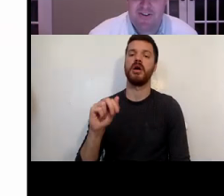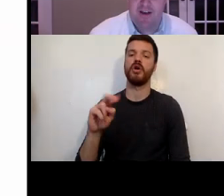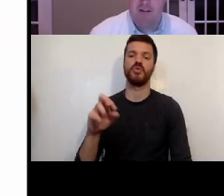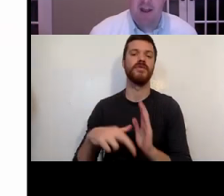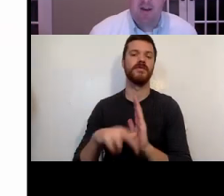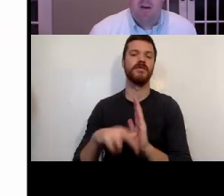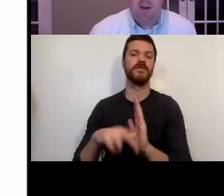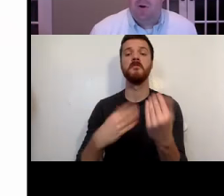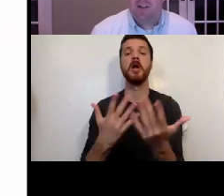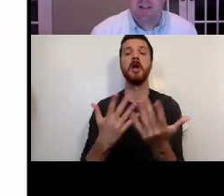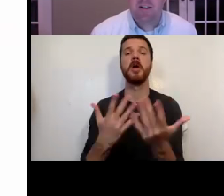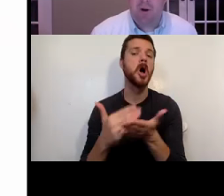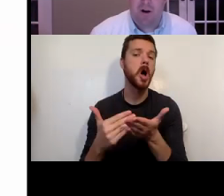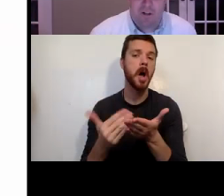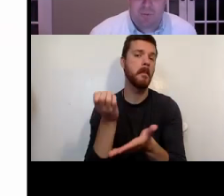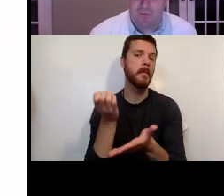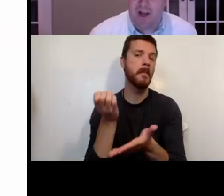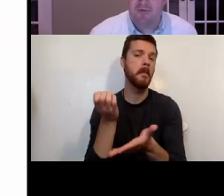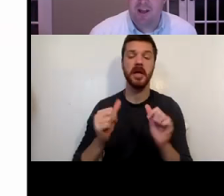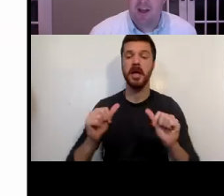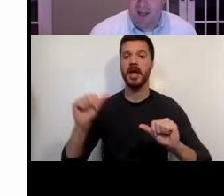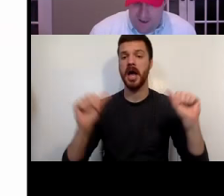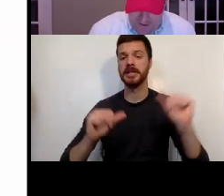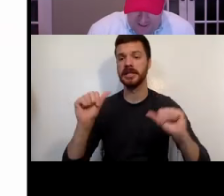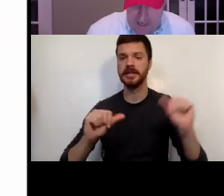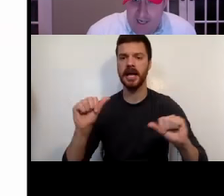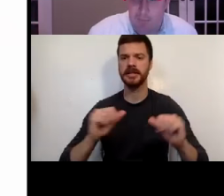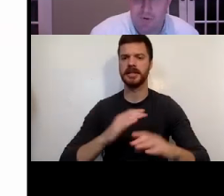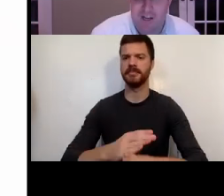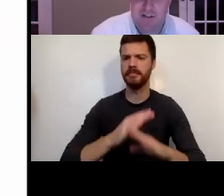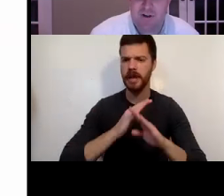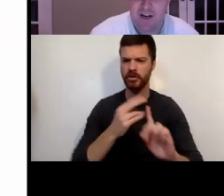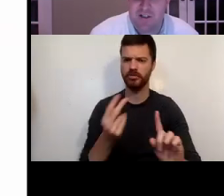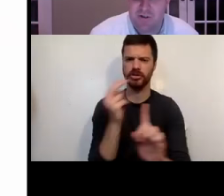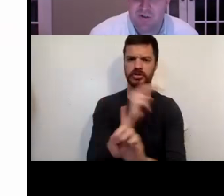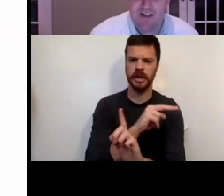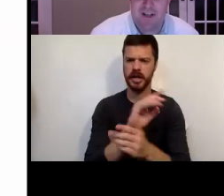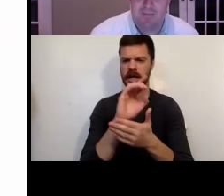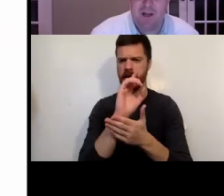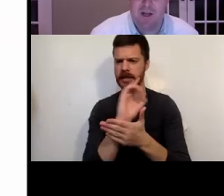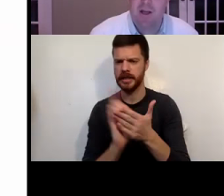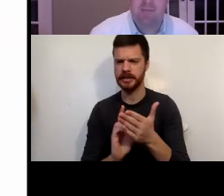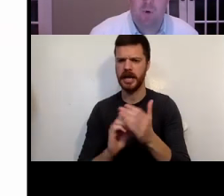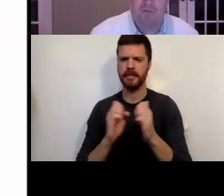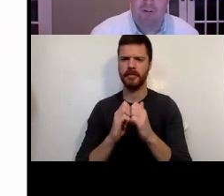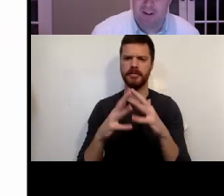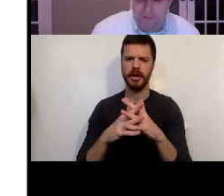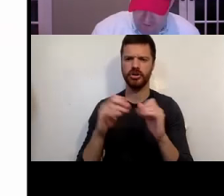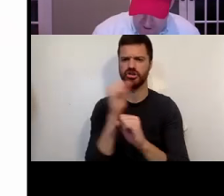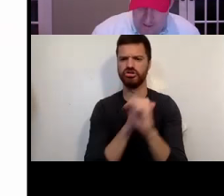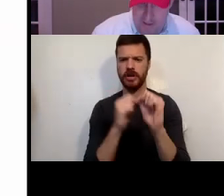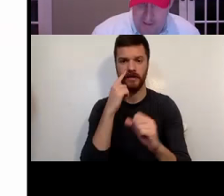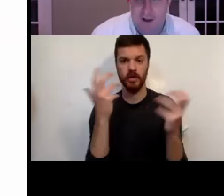evidence that assessing barriers prospectively and designing implementation strategies to address them is more